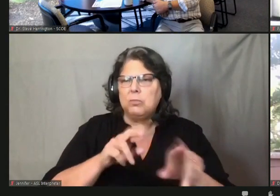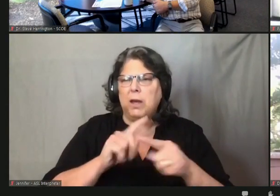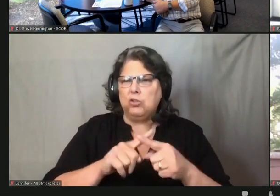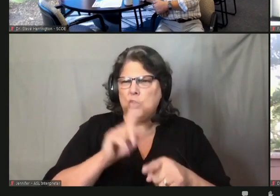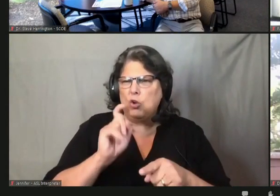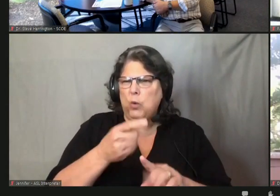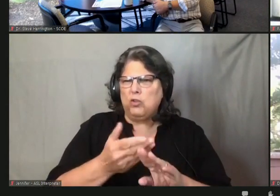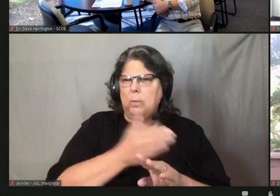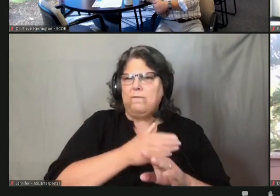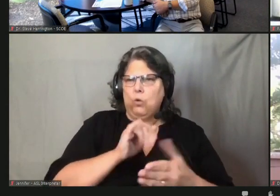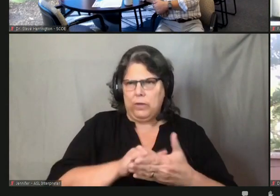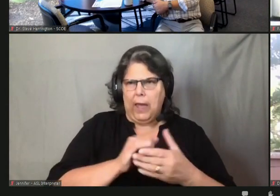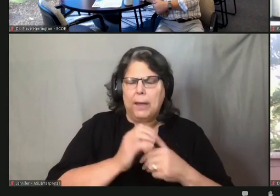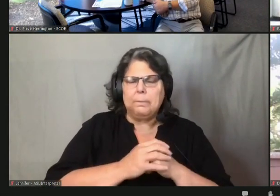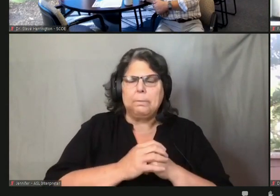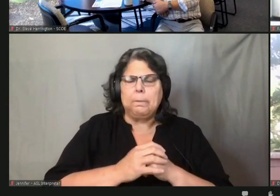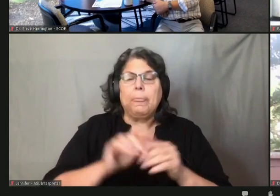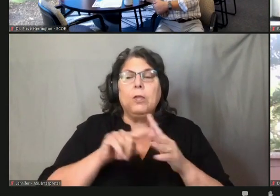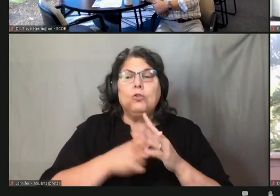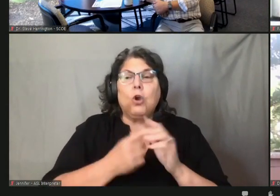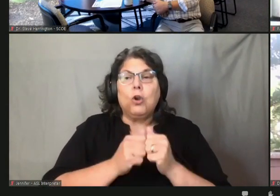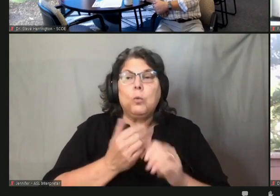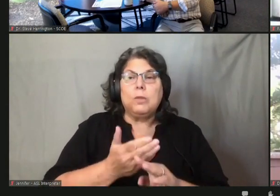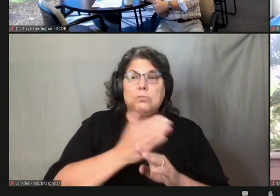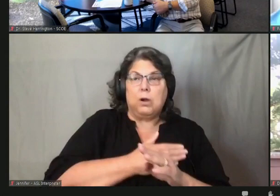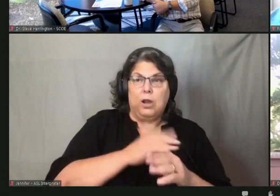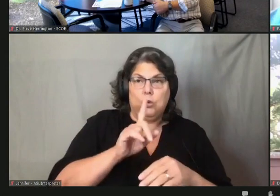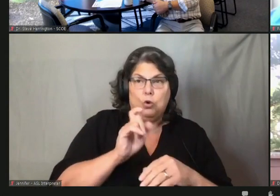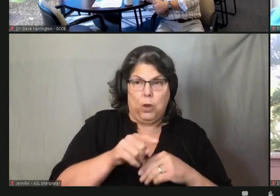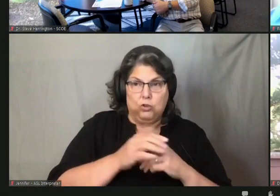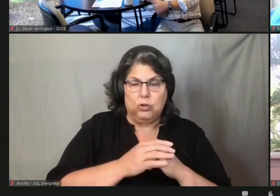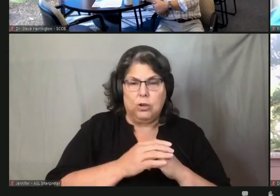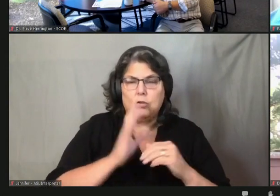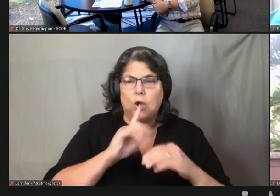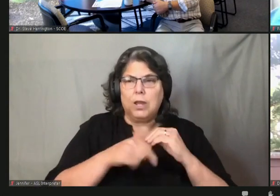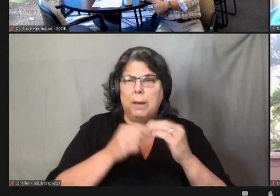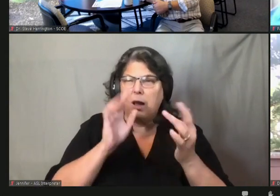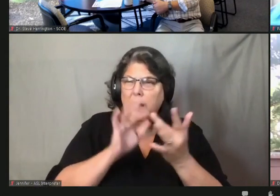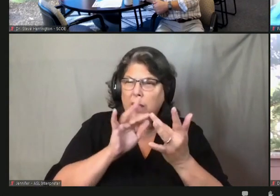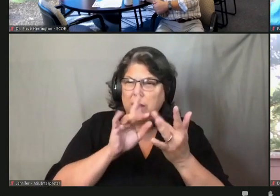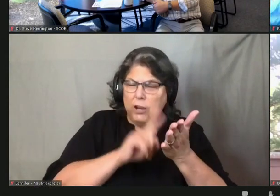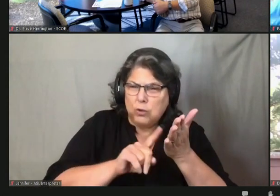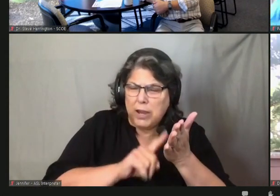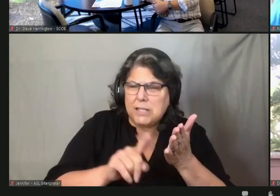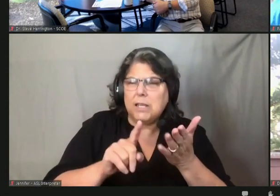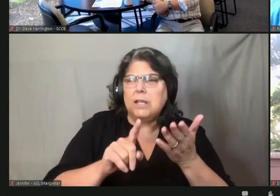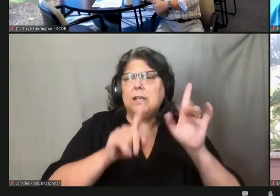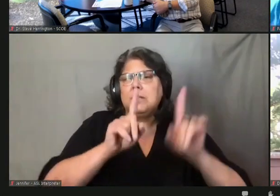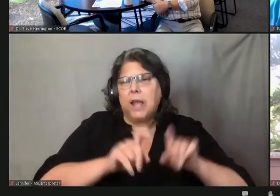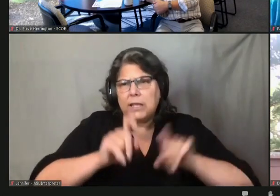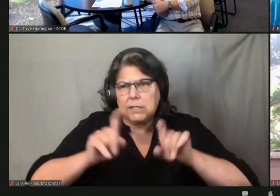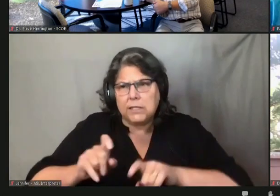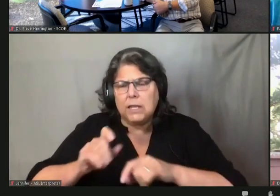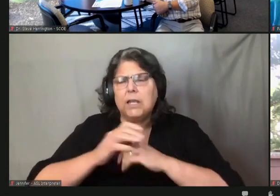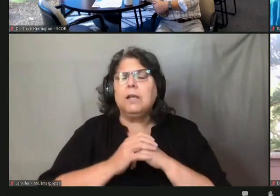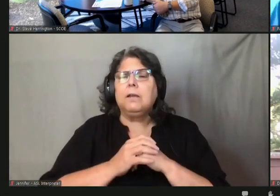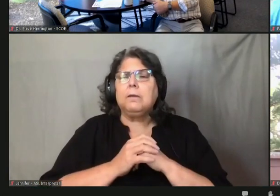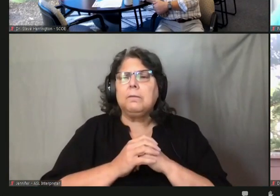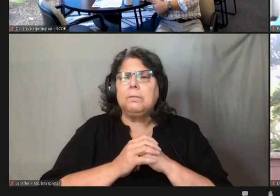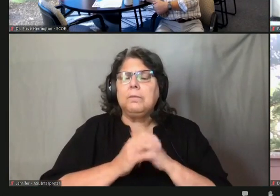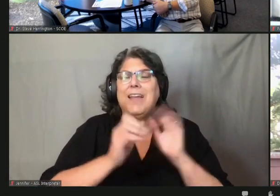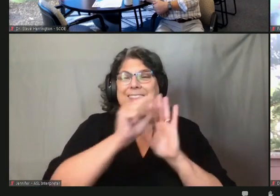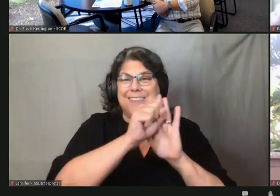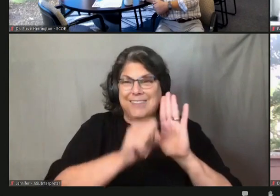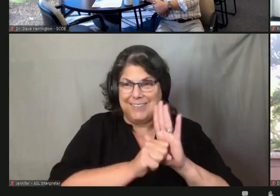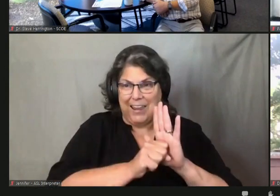question. Starting with the prior question about contact tracing and testing, it's the position of the